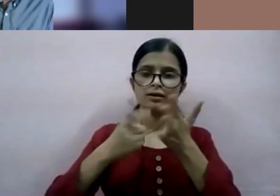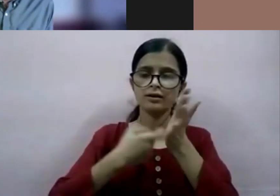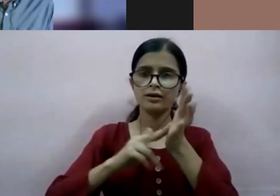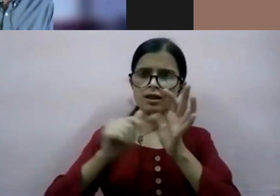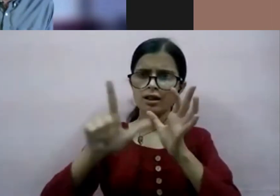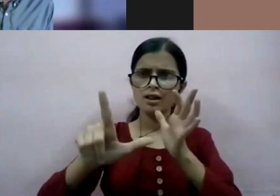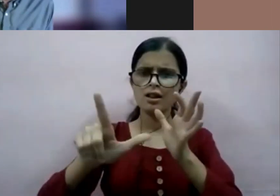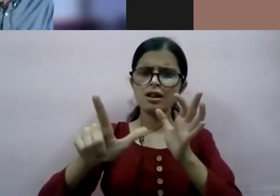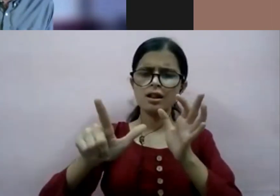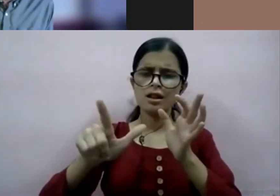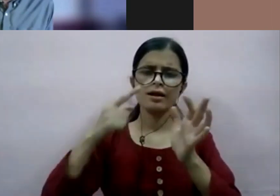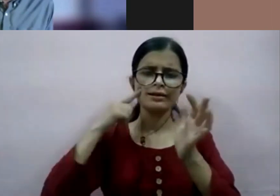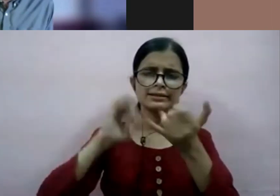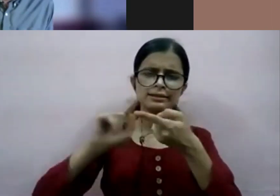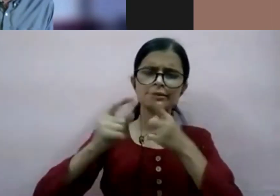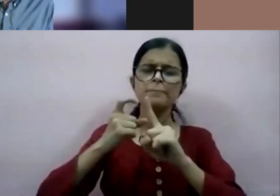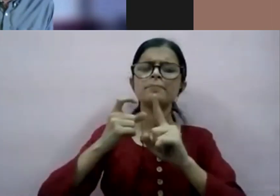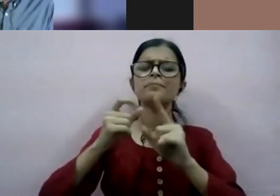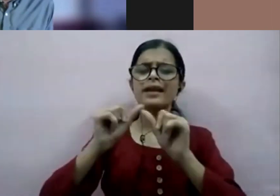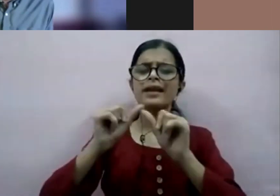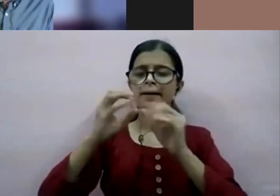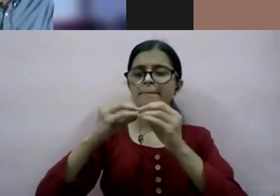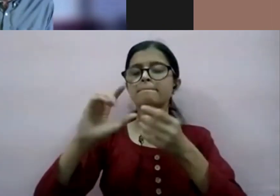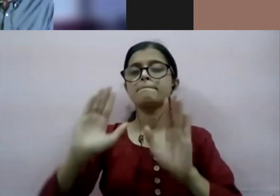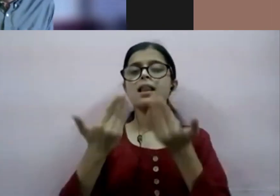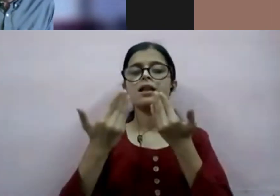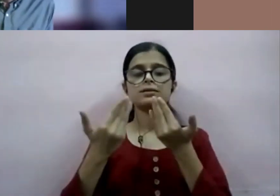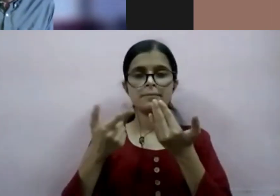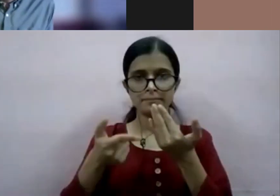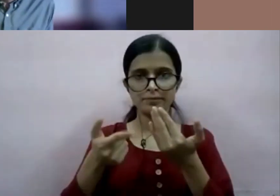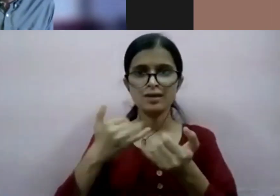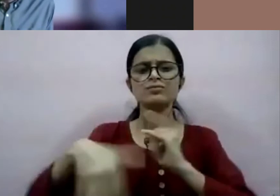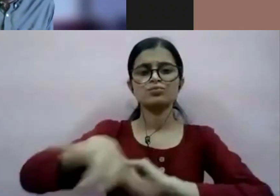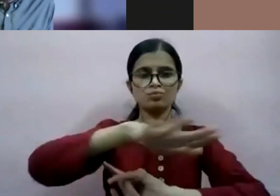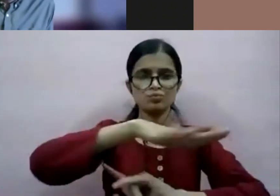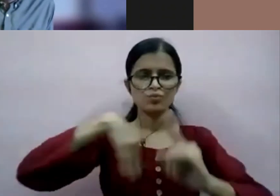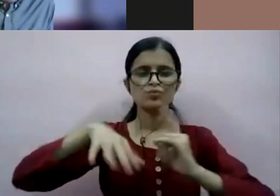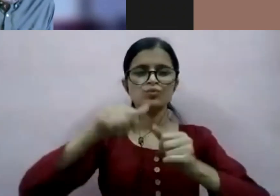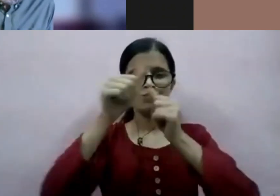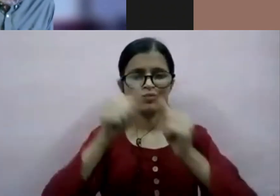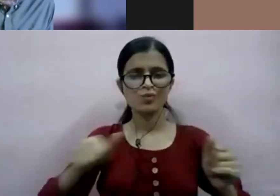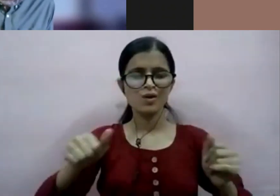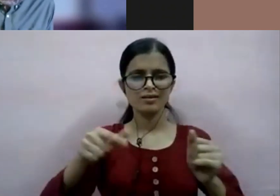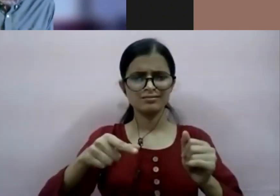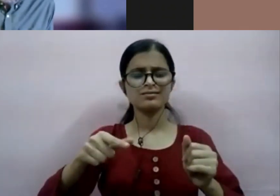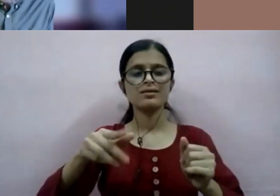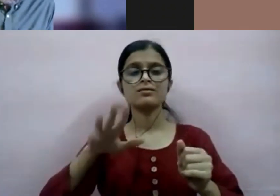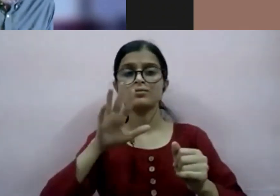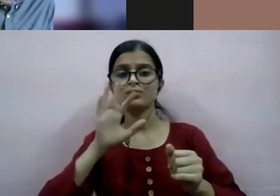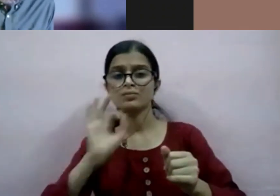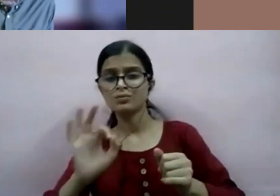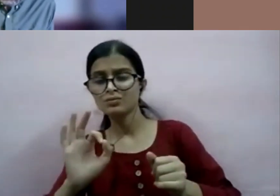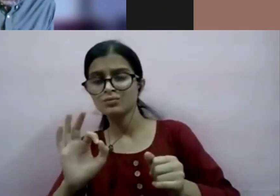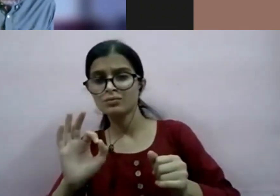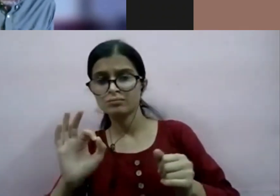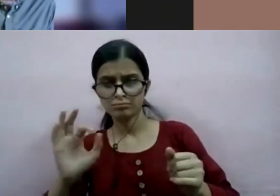about this social model wherein it is really, really difficult to attribute it to social barriers or